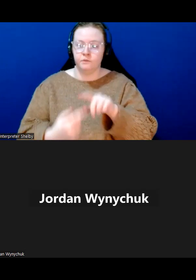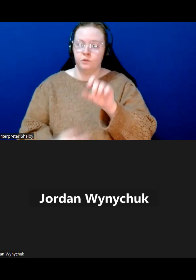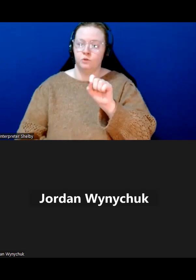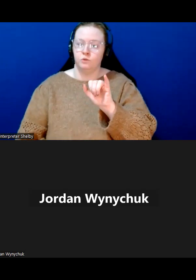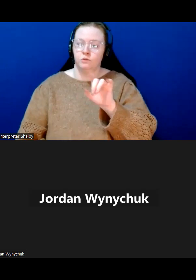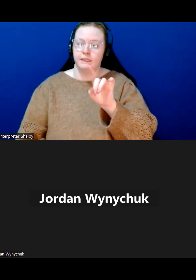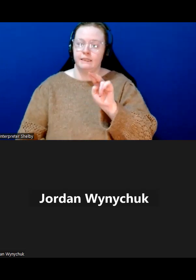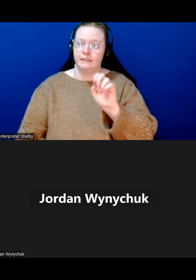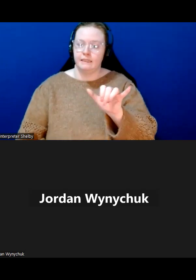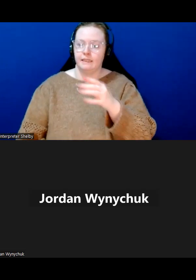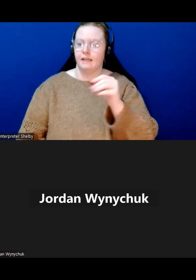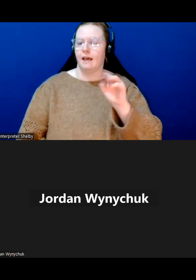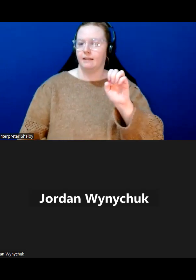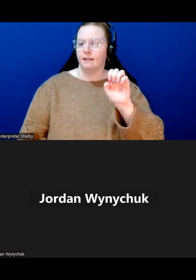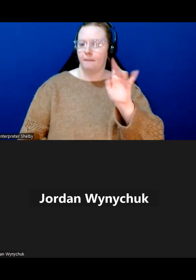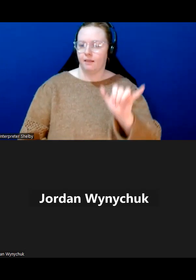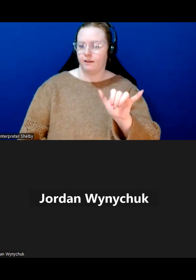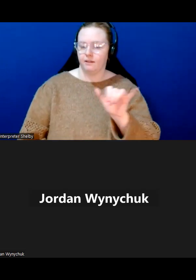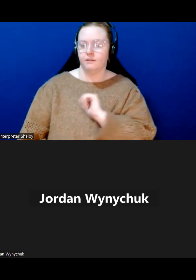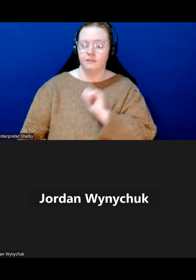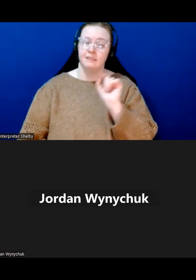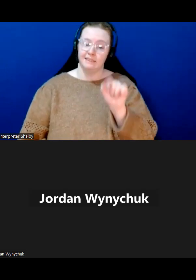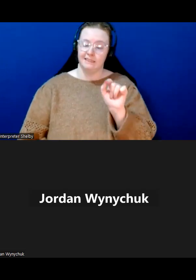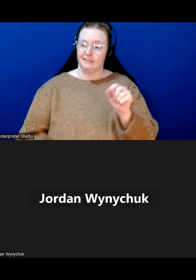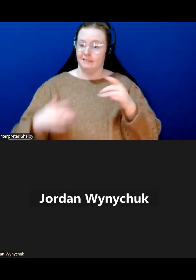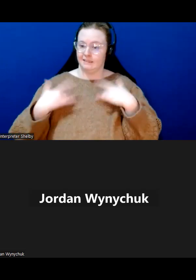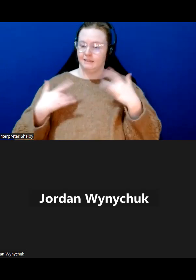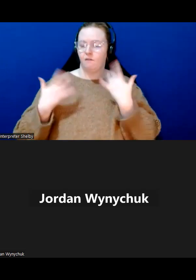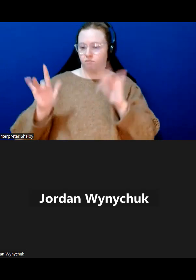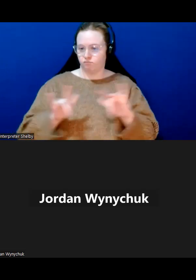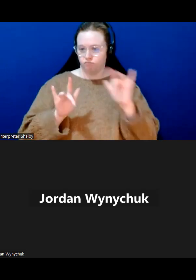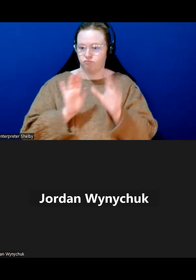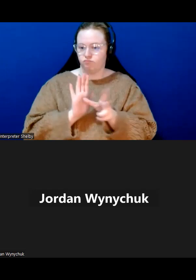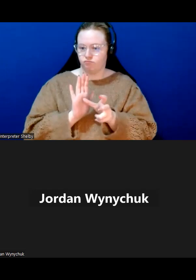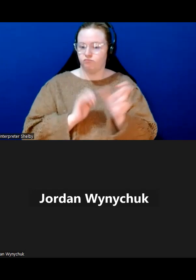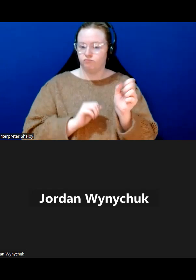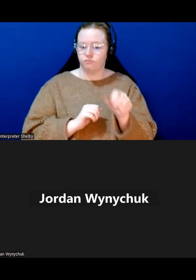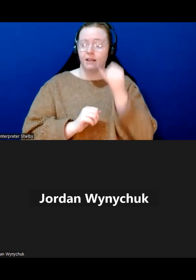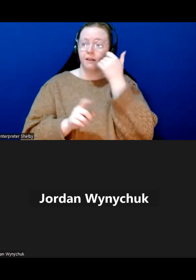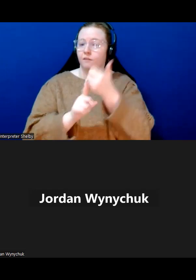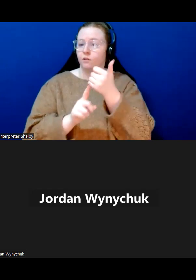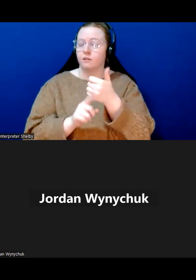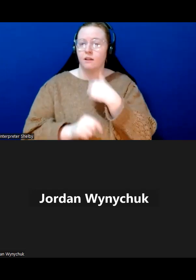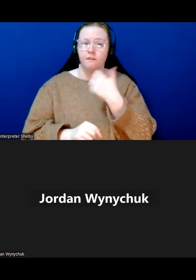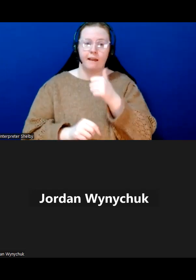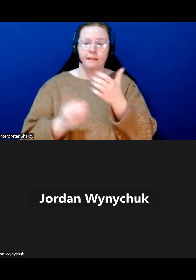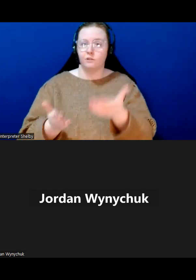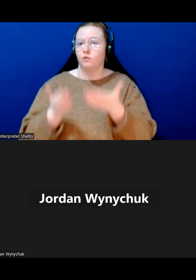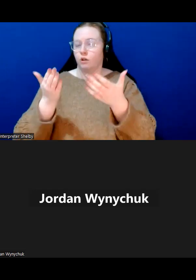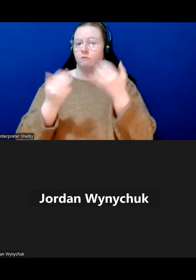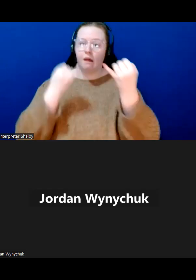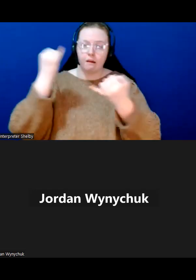Emily. This session is being recorded. And if you have any suggestions or recommendations for